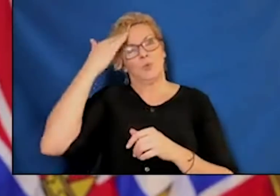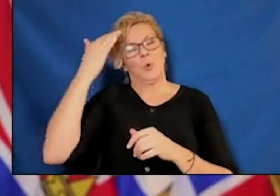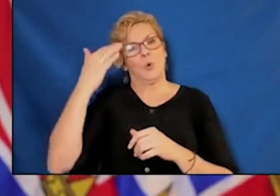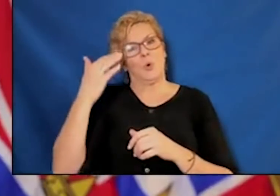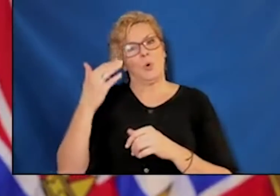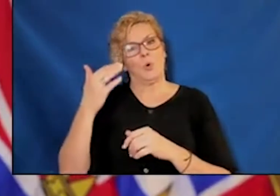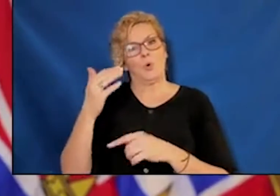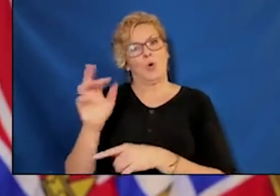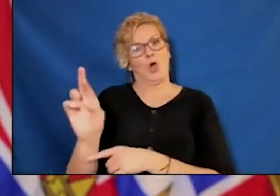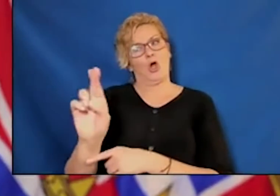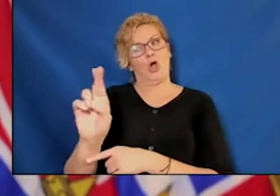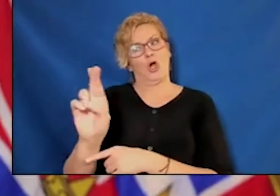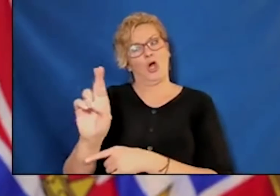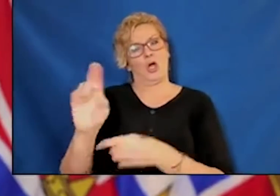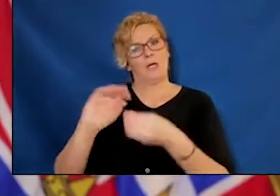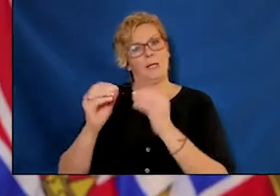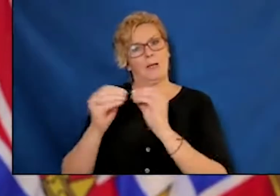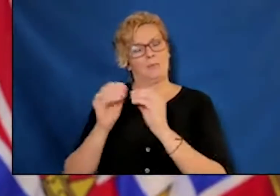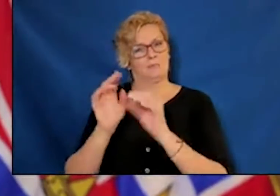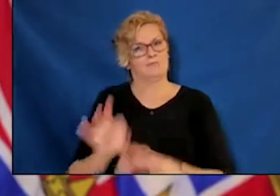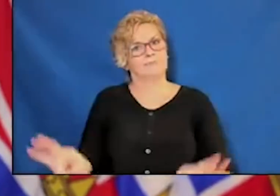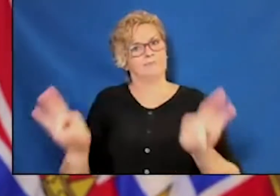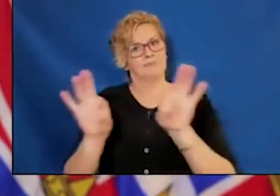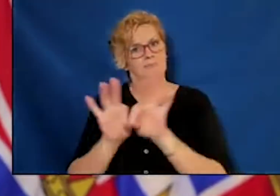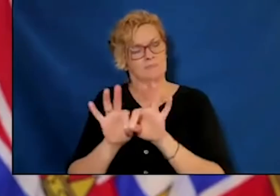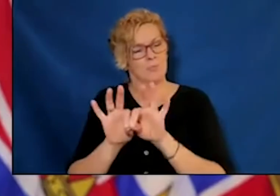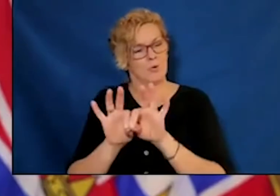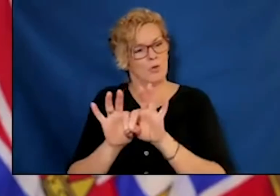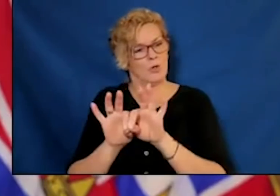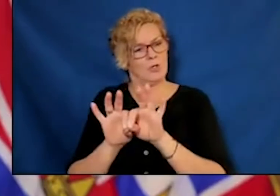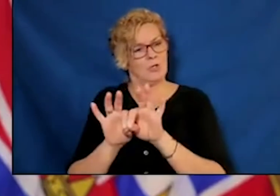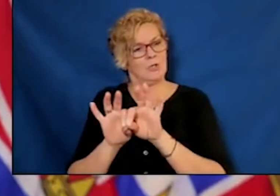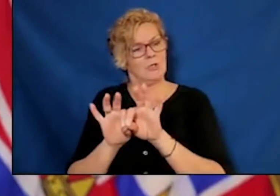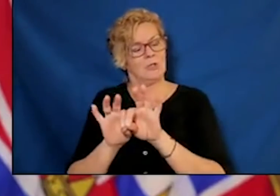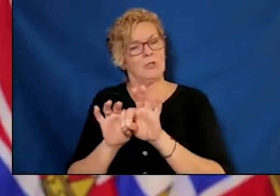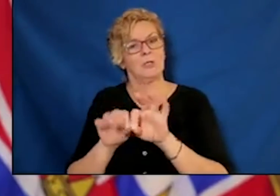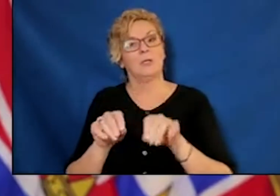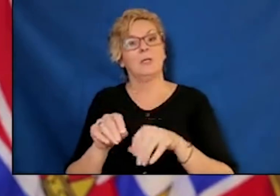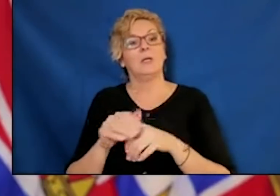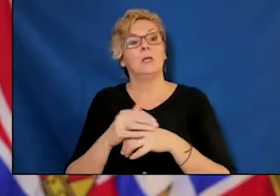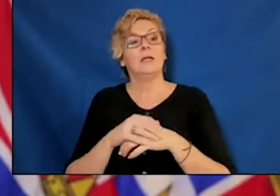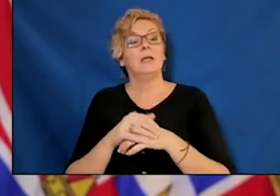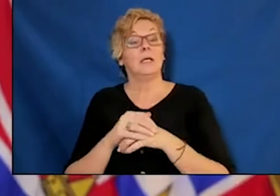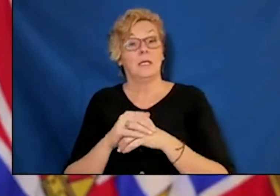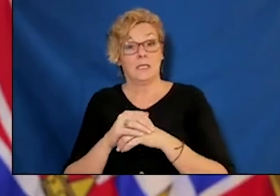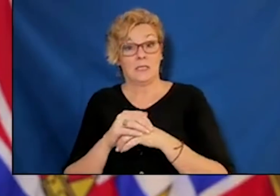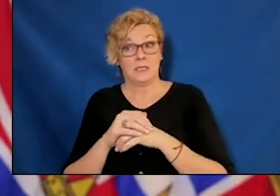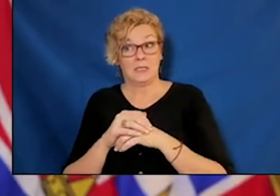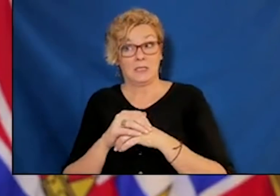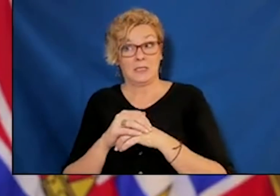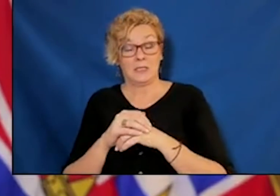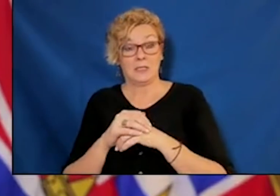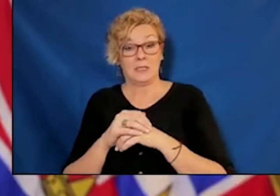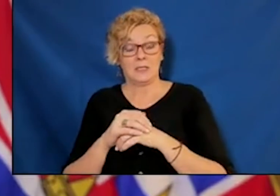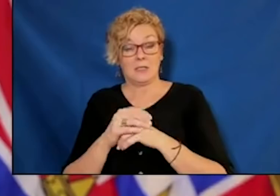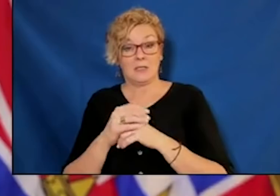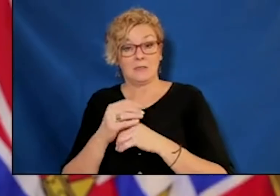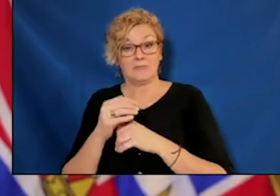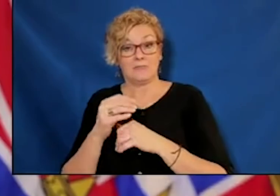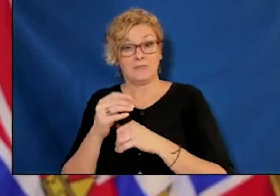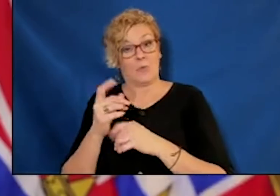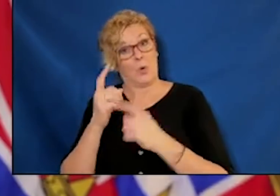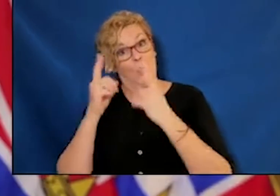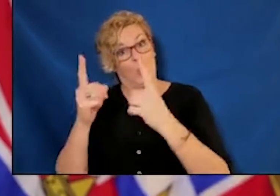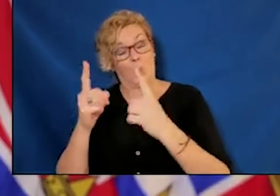is immunized, that should prevent those transmissions to most people. It still will not prevent some of those